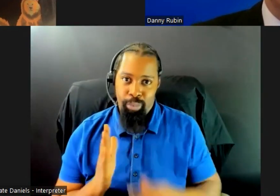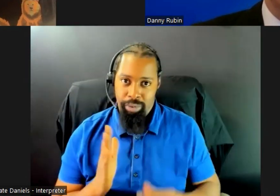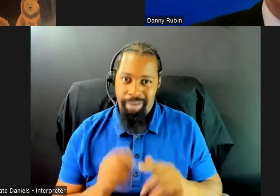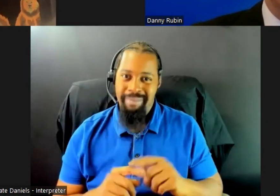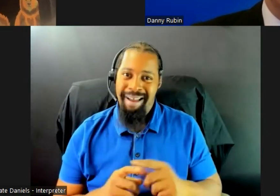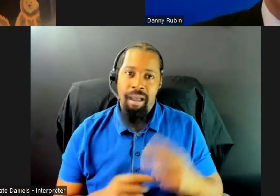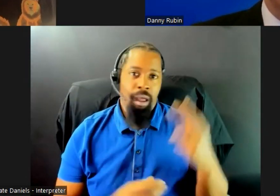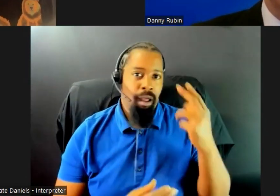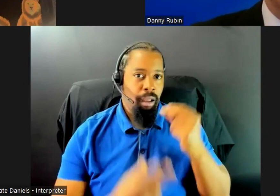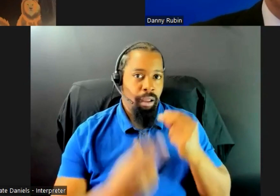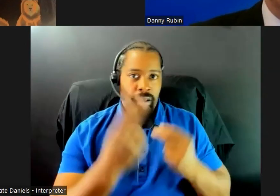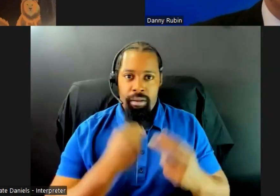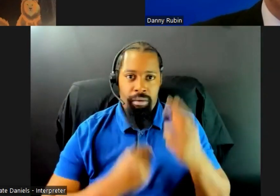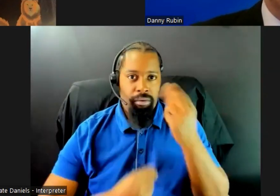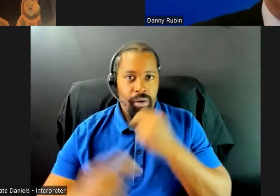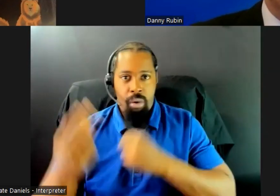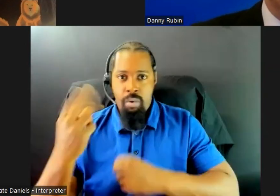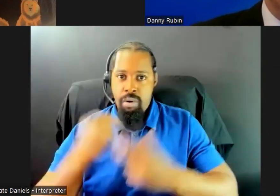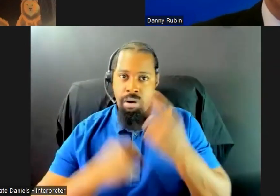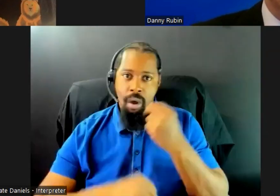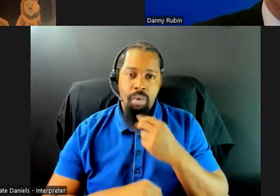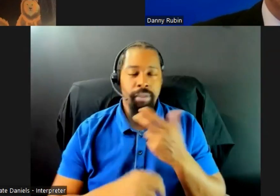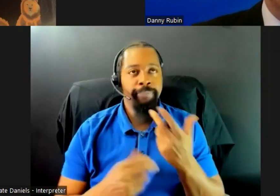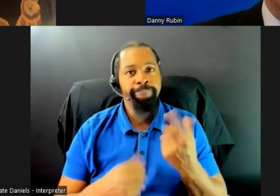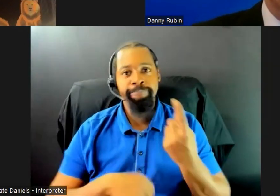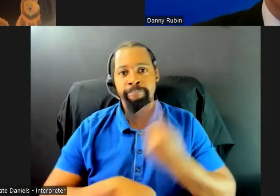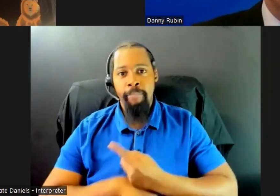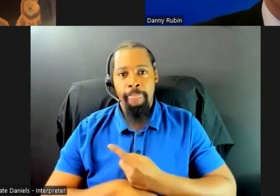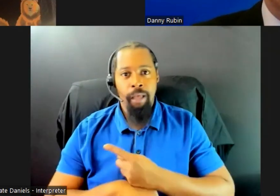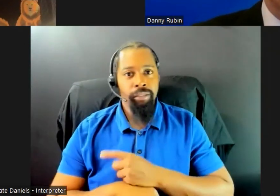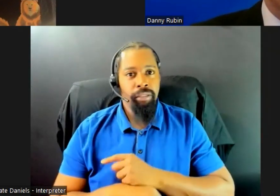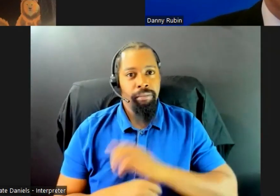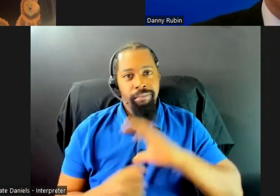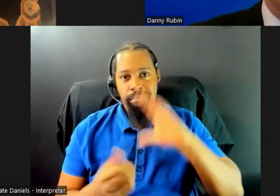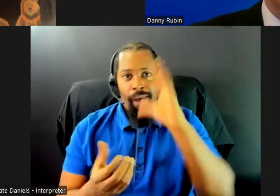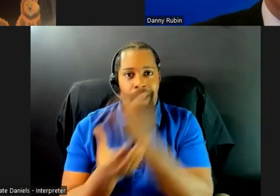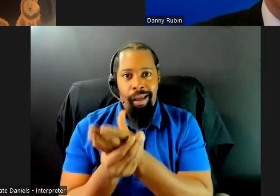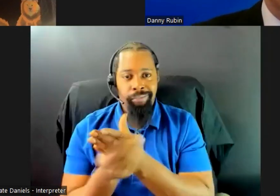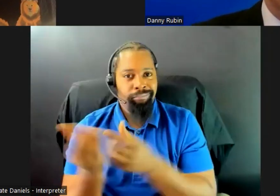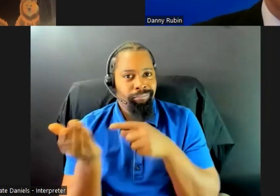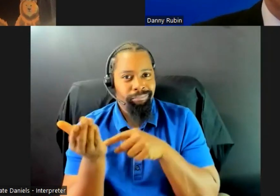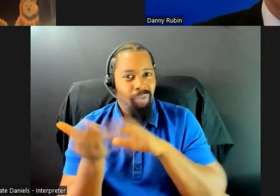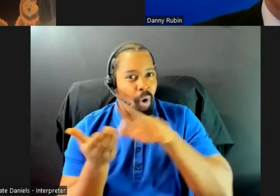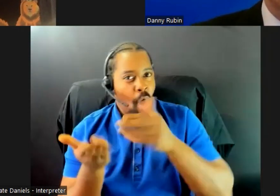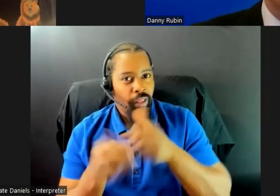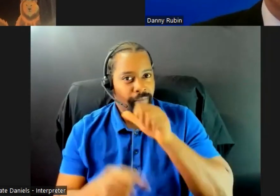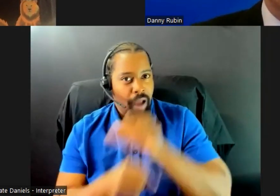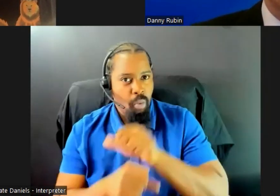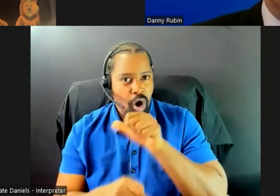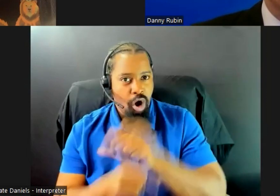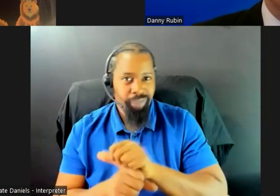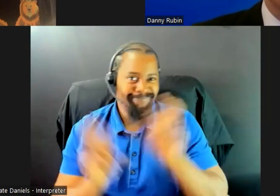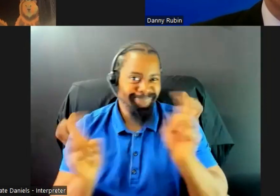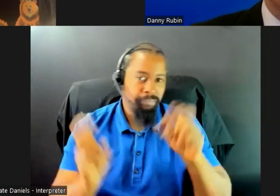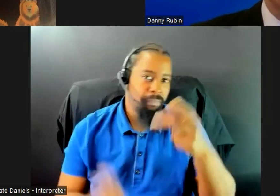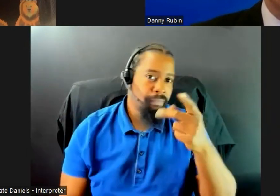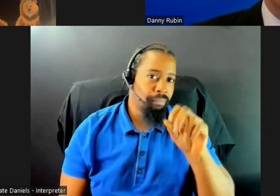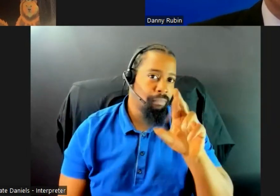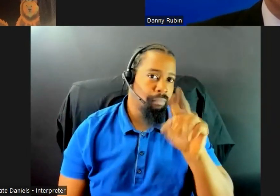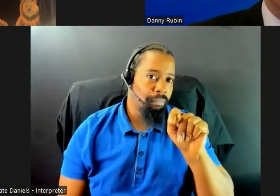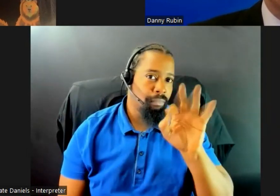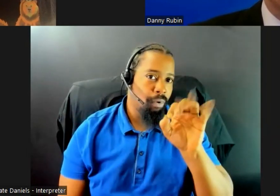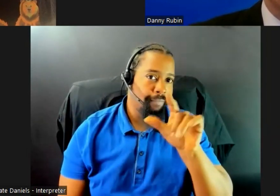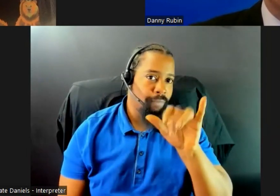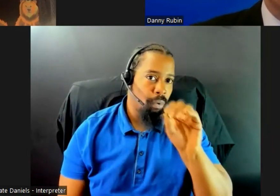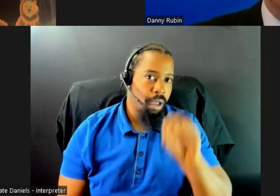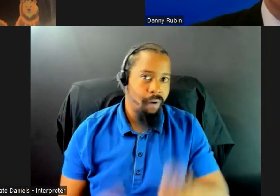So one day I just took my portfolio and I went to the fashion house and I told the receptionist that I'm